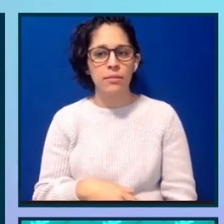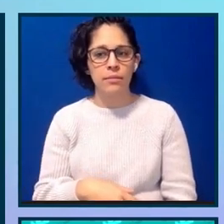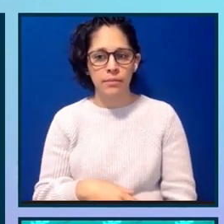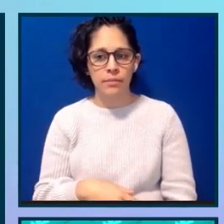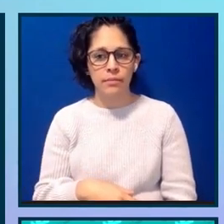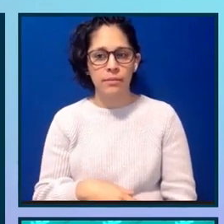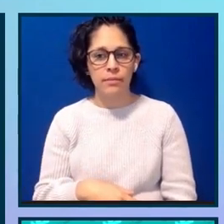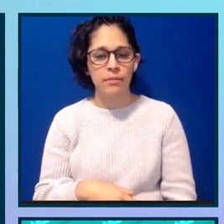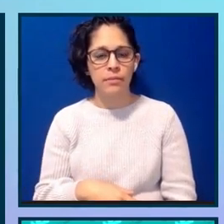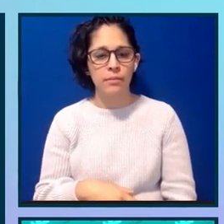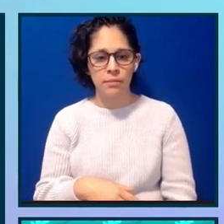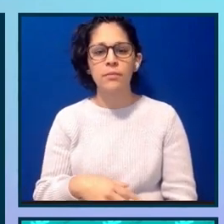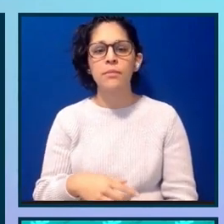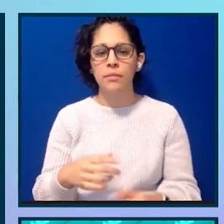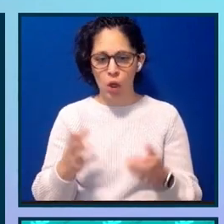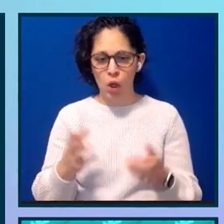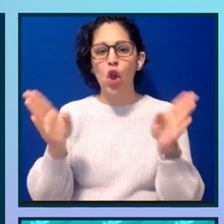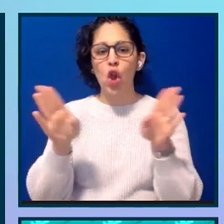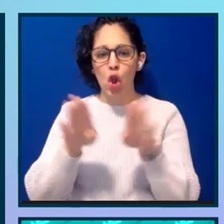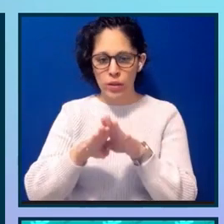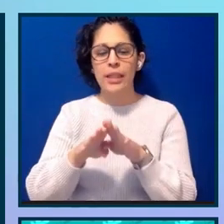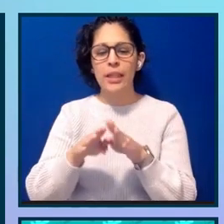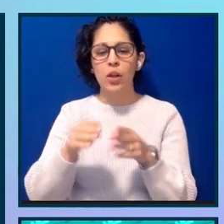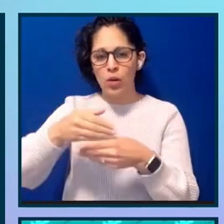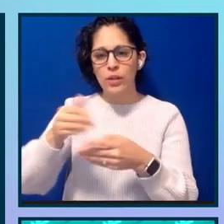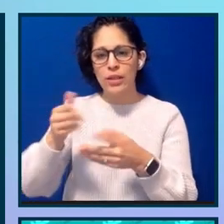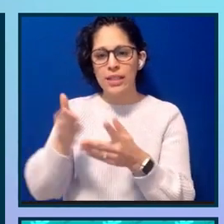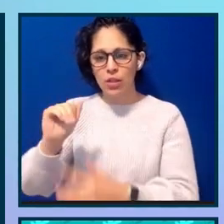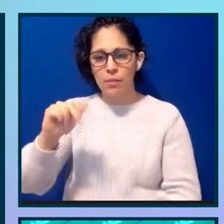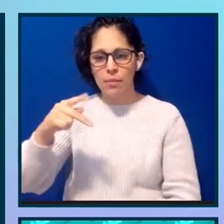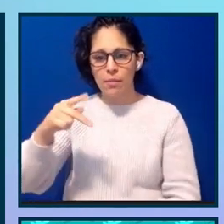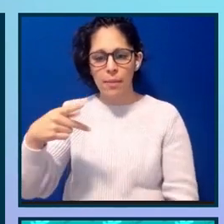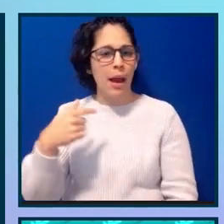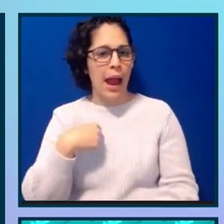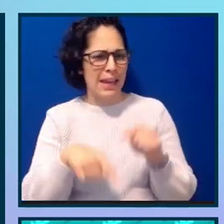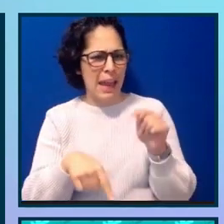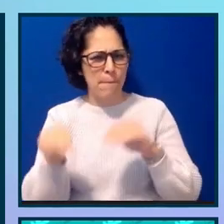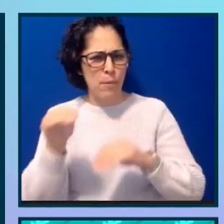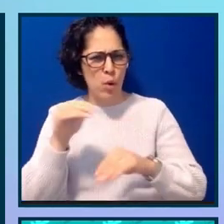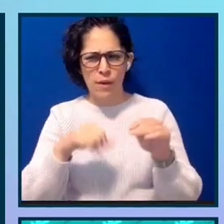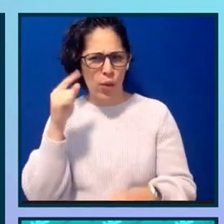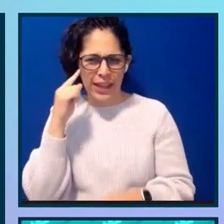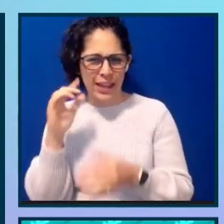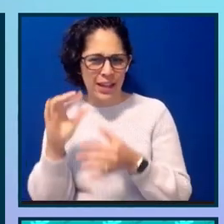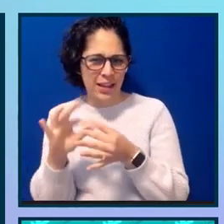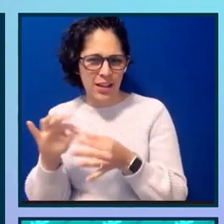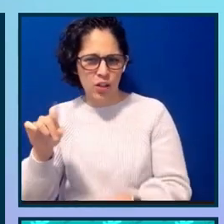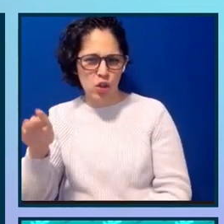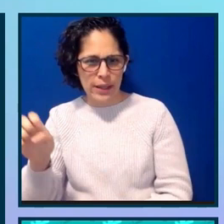Closing Windows navigation map image. Which I can't move, I don't think. Window spots